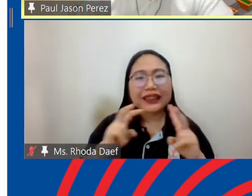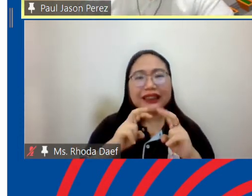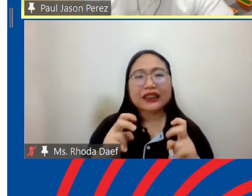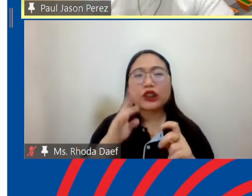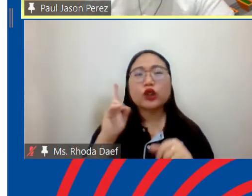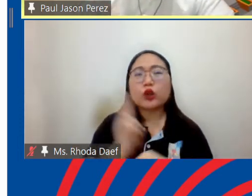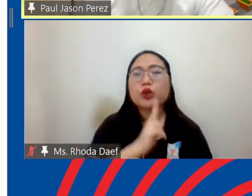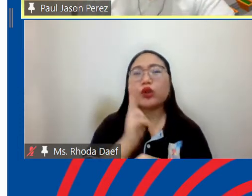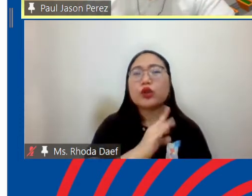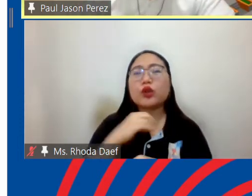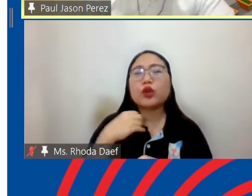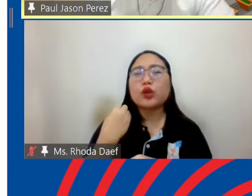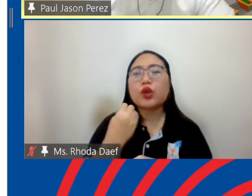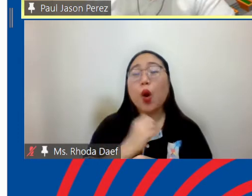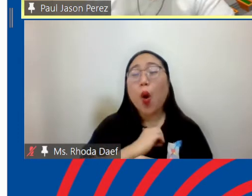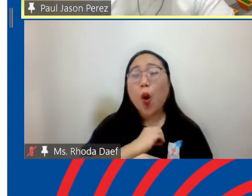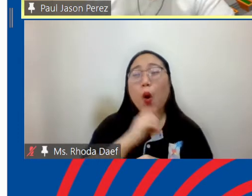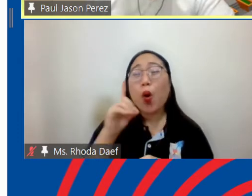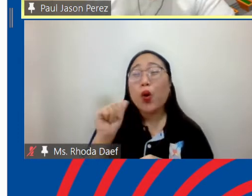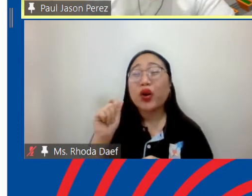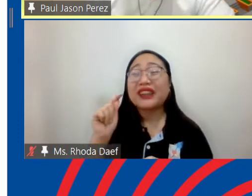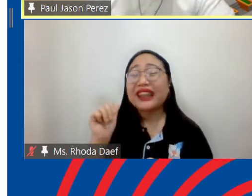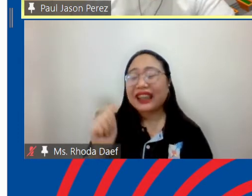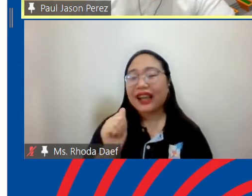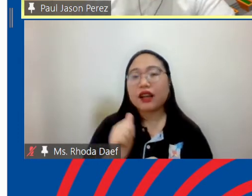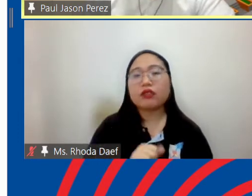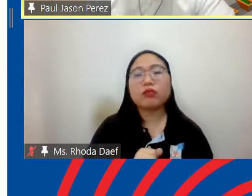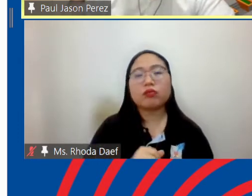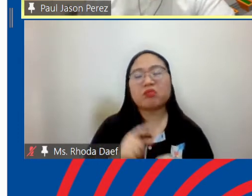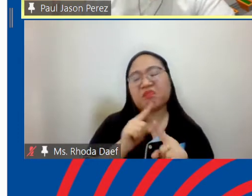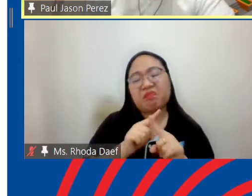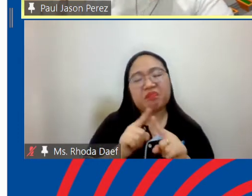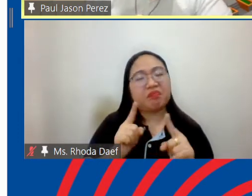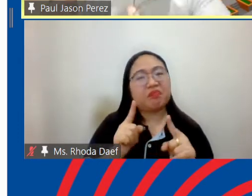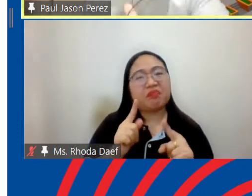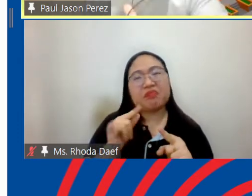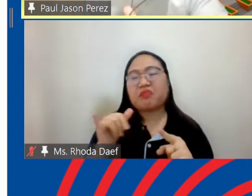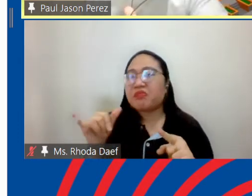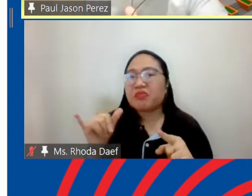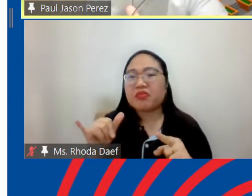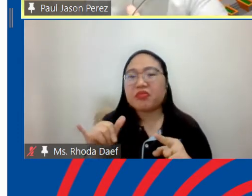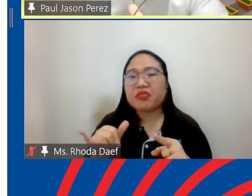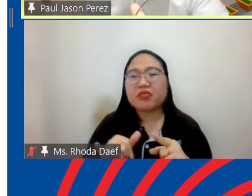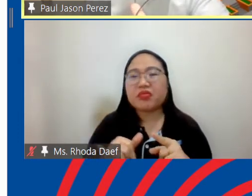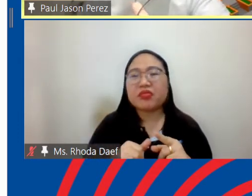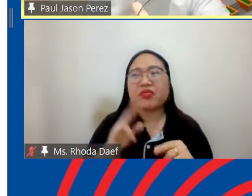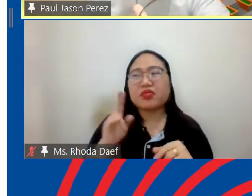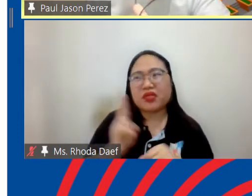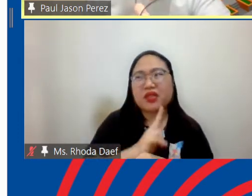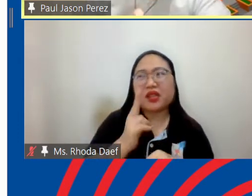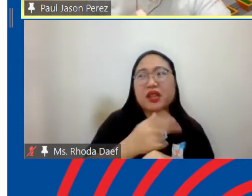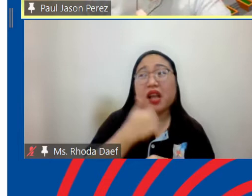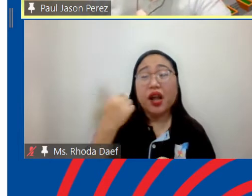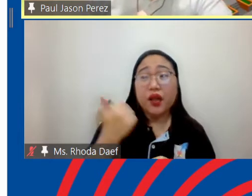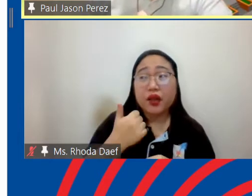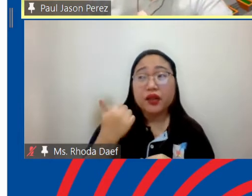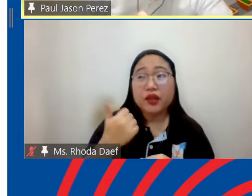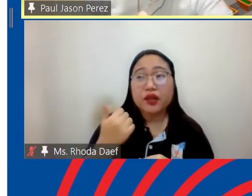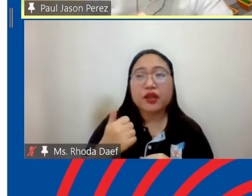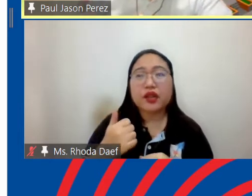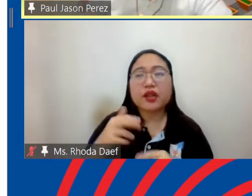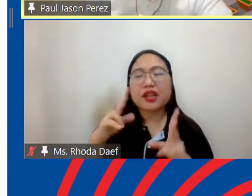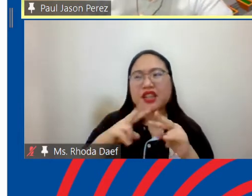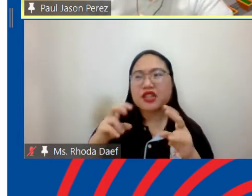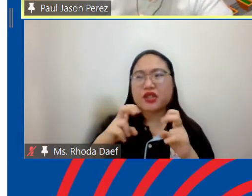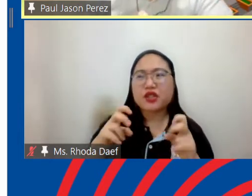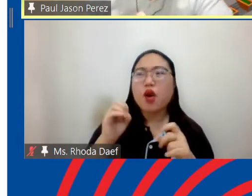data. Sarili na nilang data yon, but they have to use it for another research or they want to validate what they've